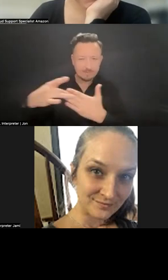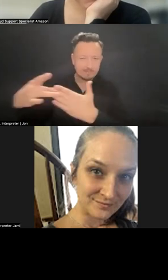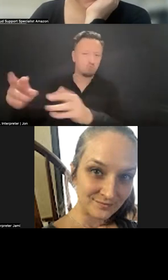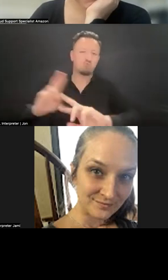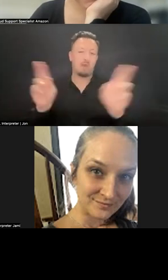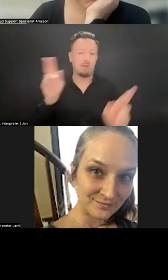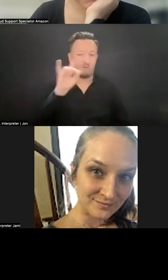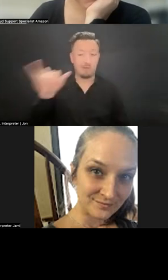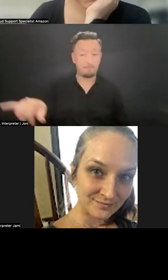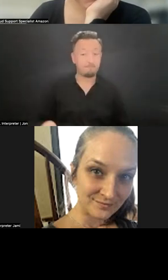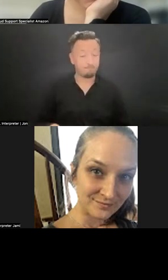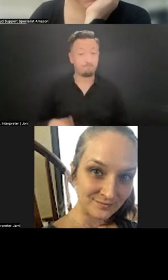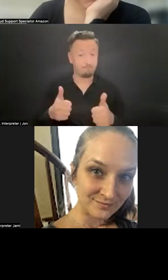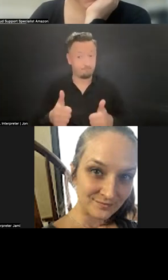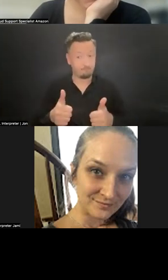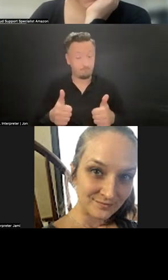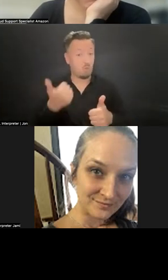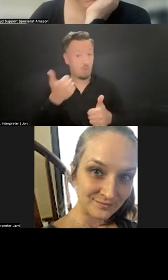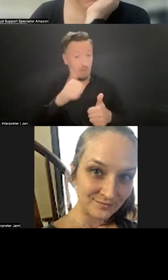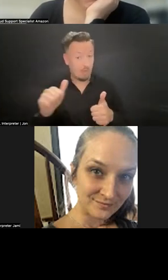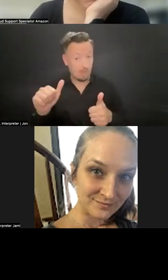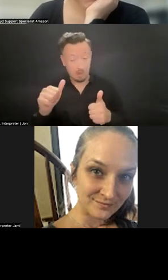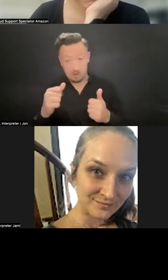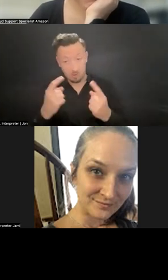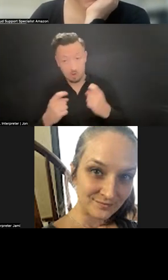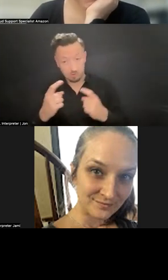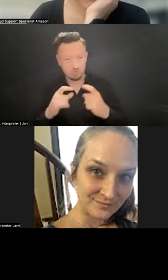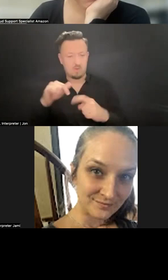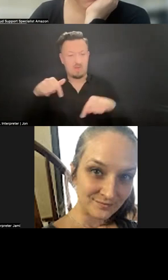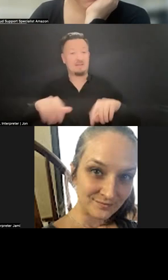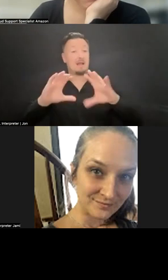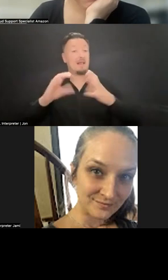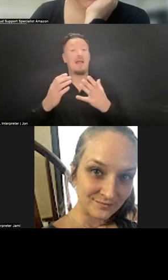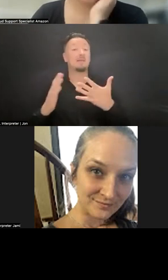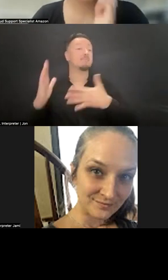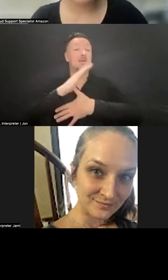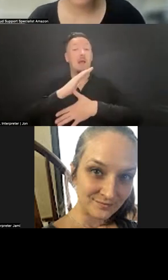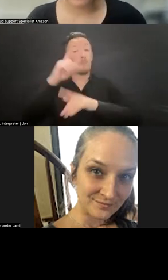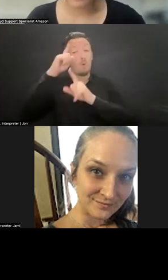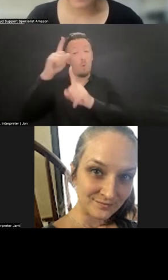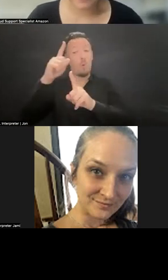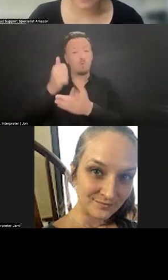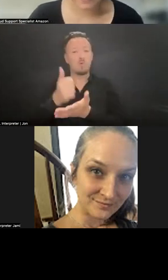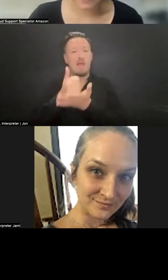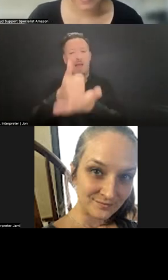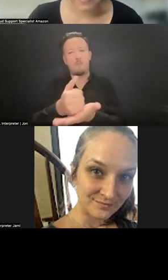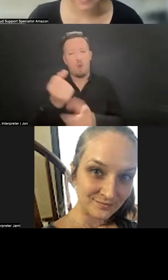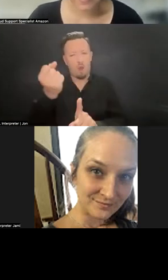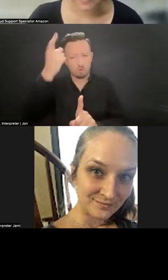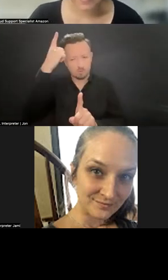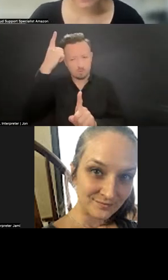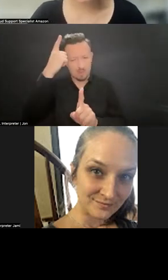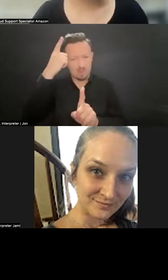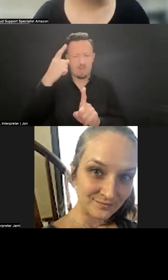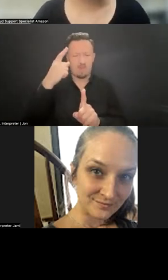Any questions so far? So that's our primary goal, to help you understand what is involved